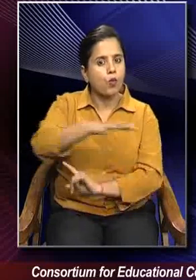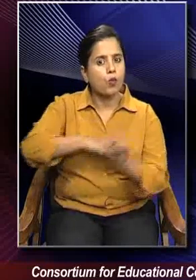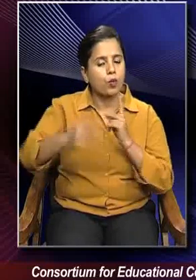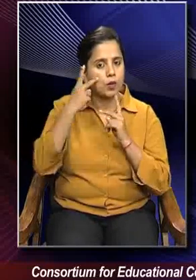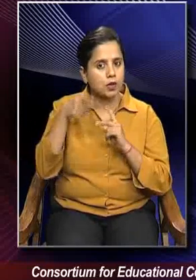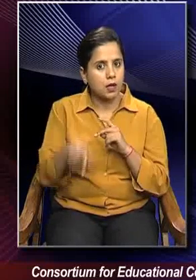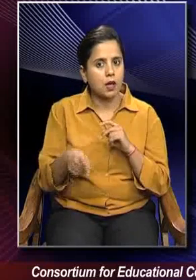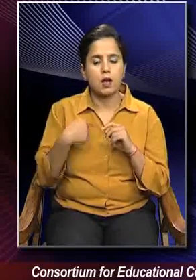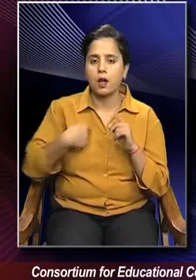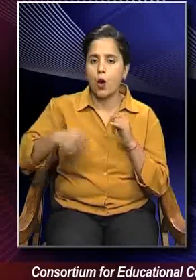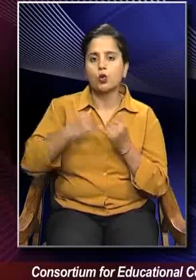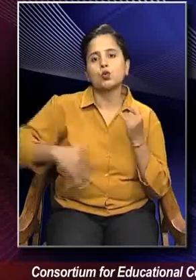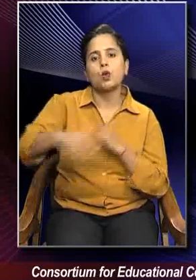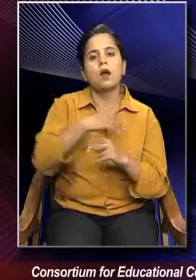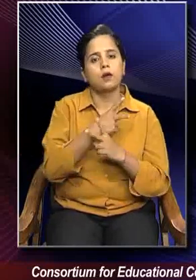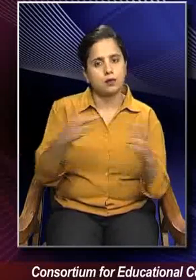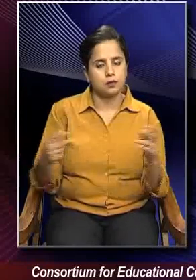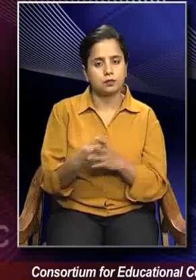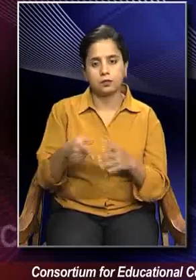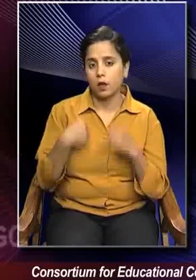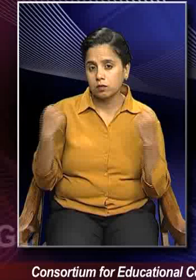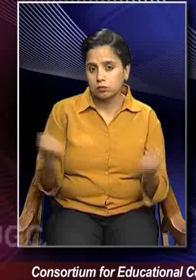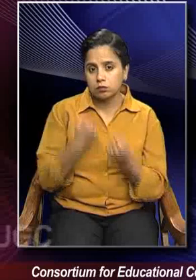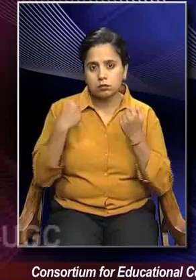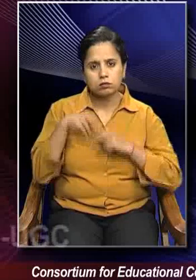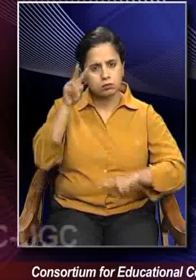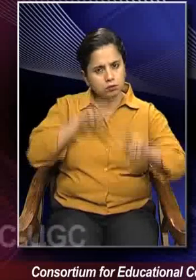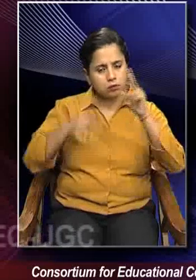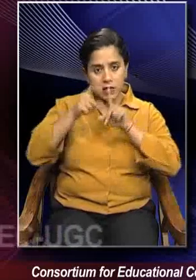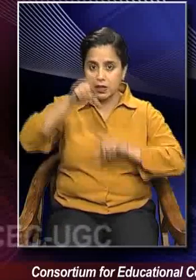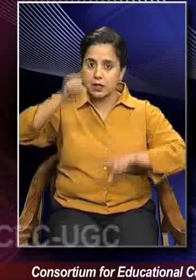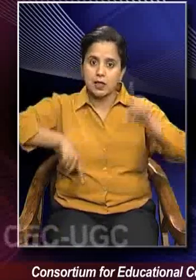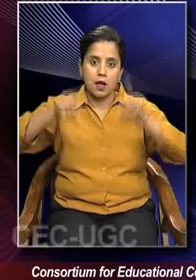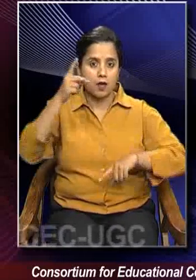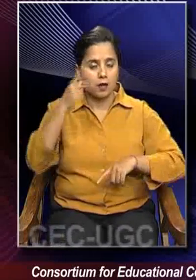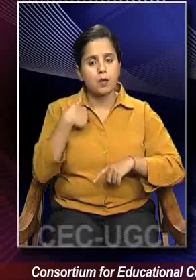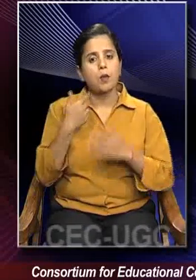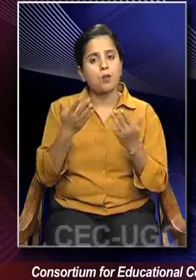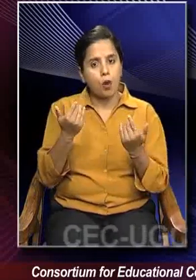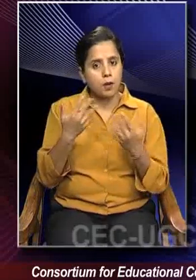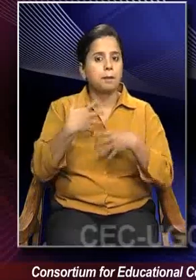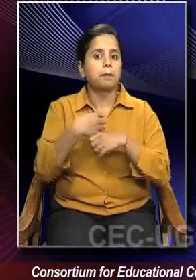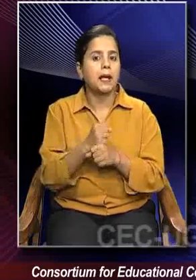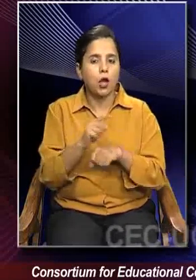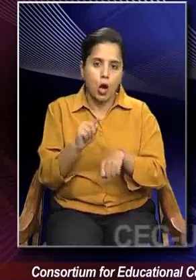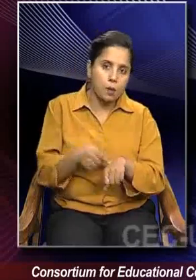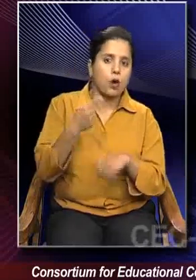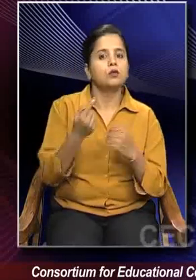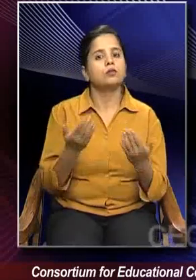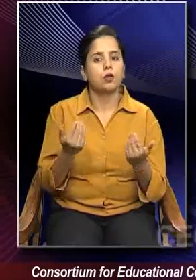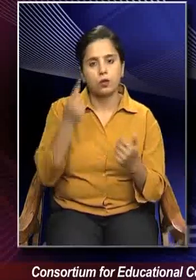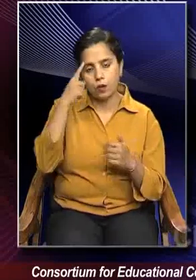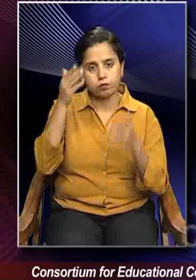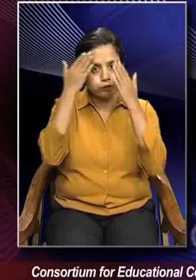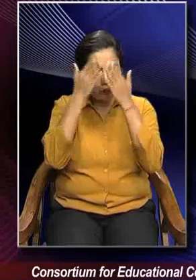of our society. By actively seeking diversity, we can create the opportunities for a